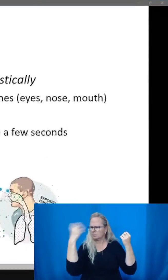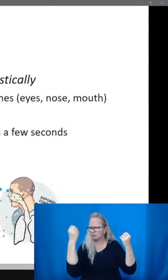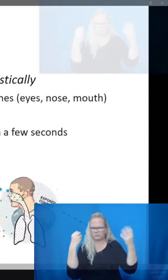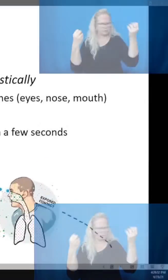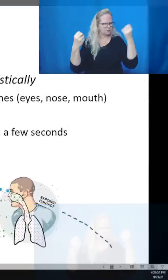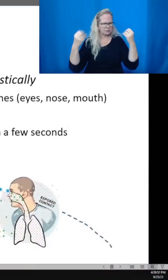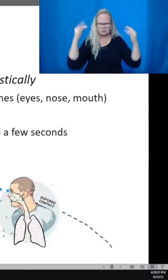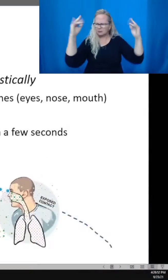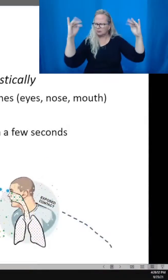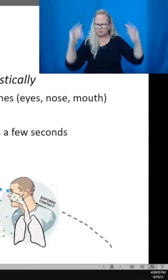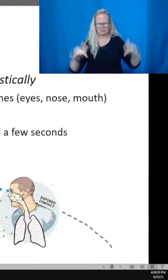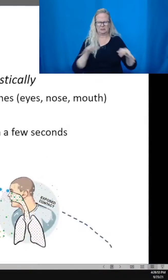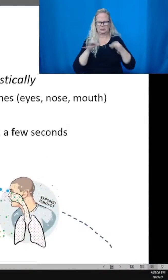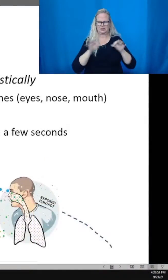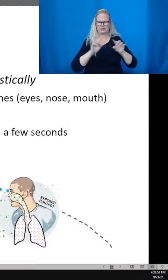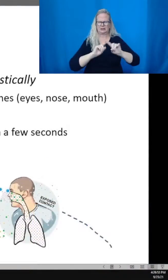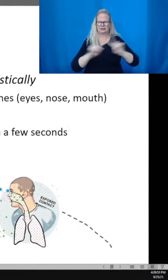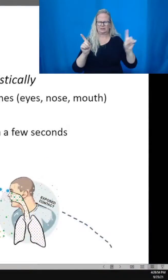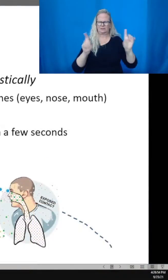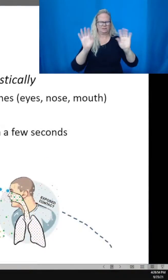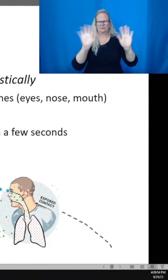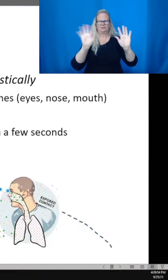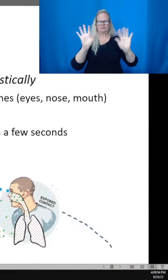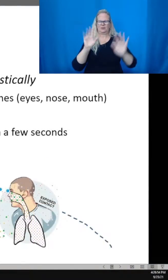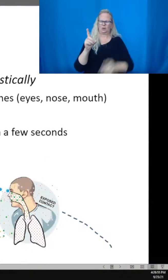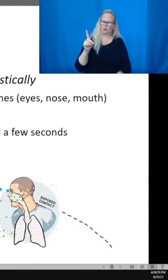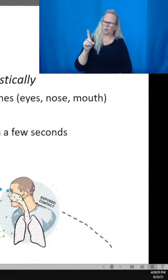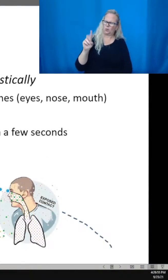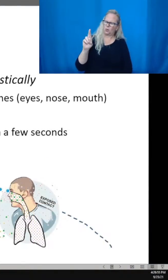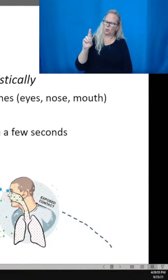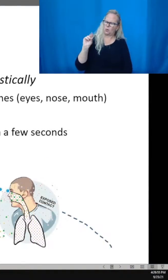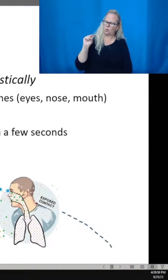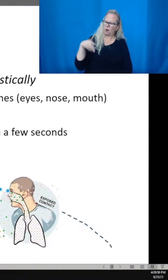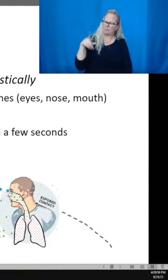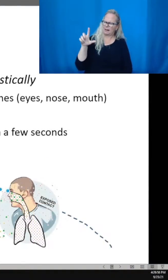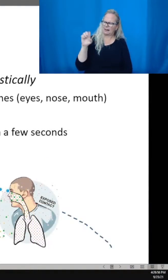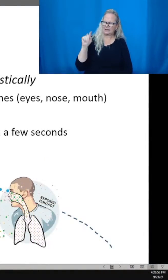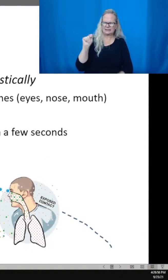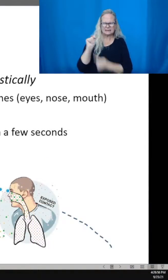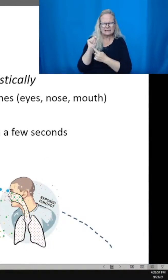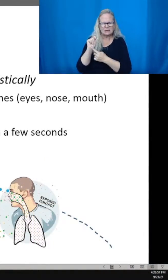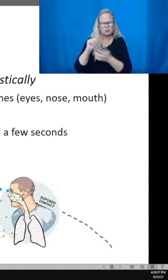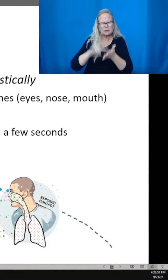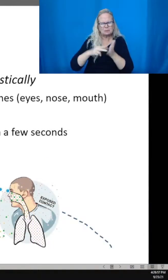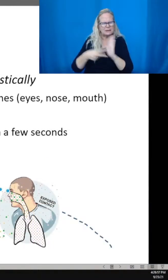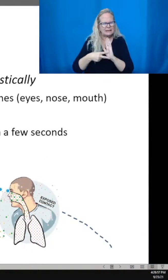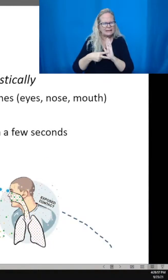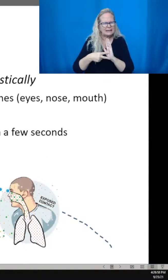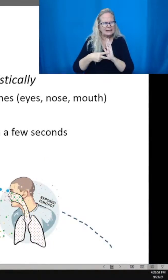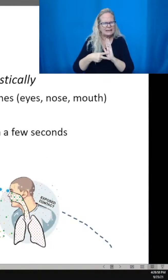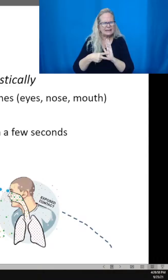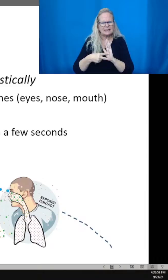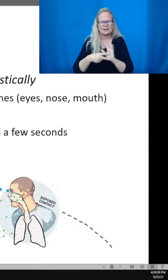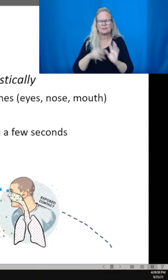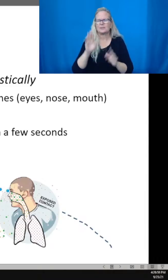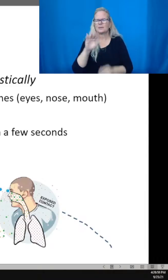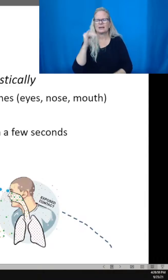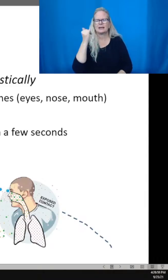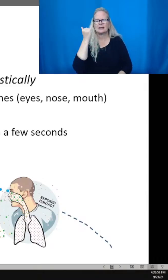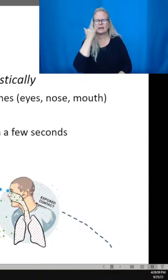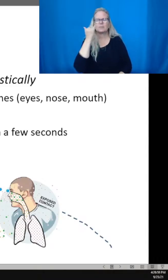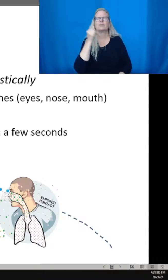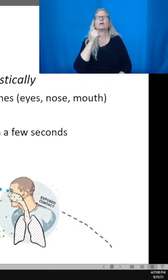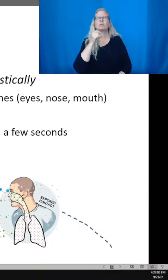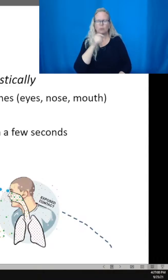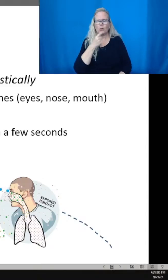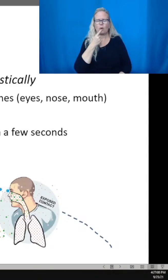are basically big, heavy blobs of liquid that fall very quickly to the ground. So when somebody coughs or sneezes, they produce some of these big droplets,